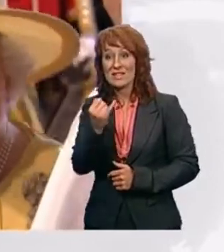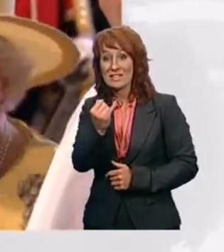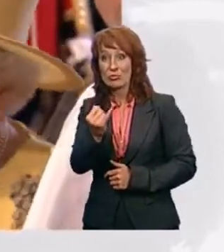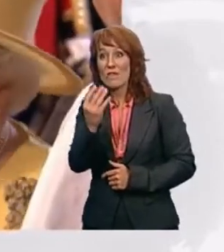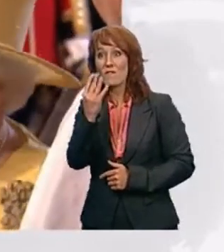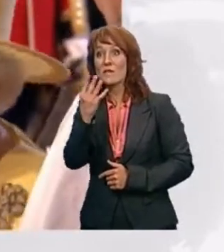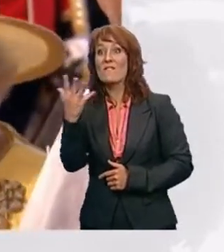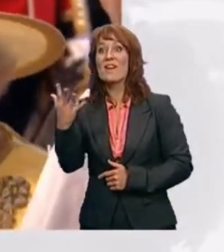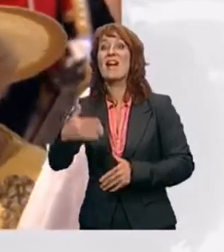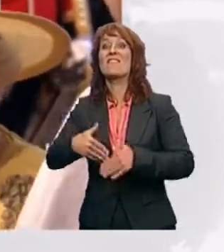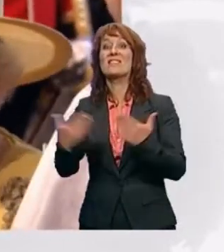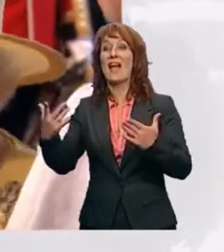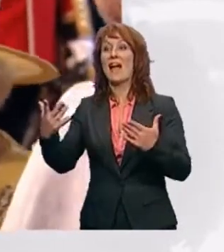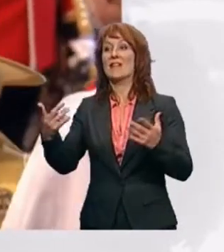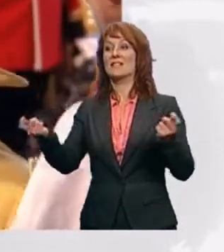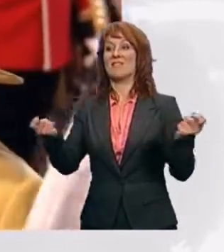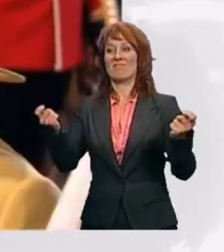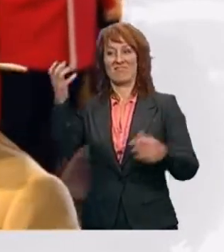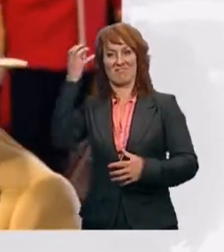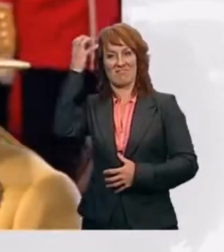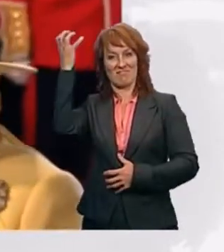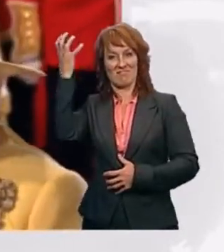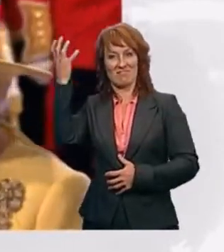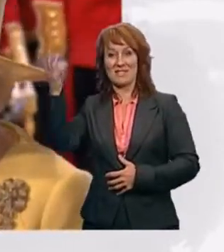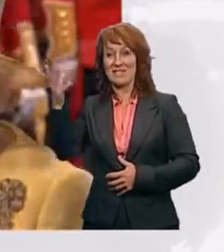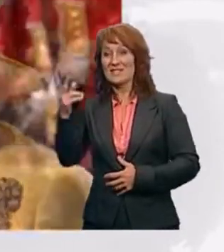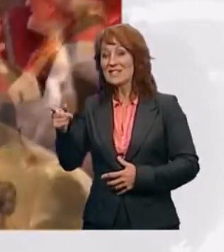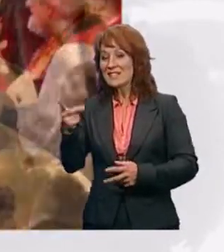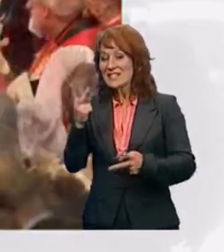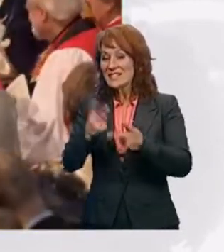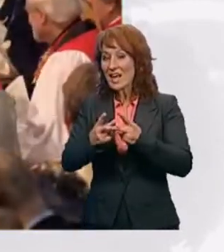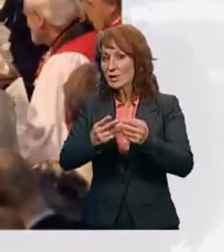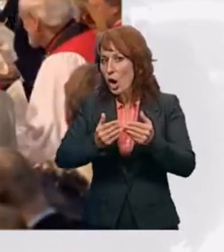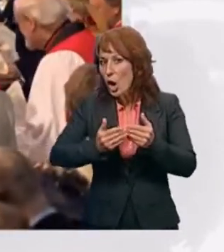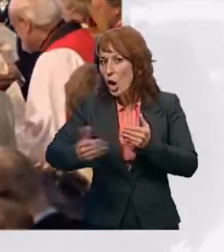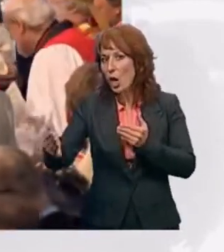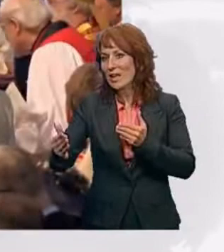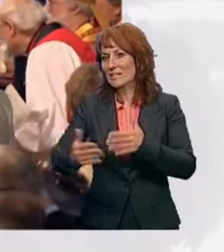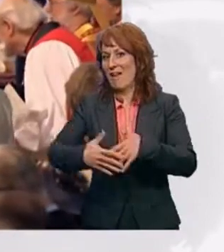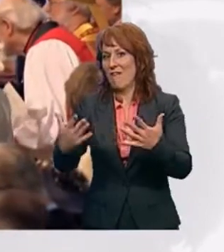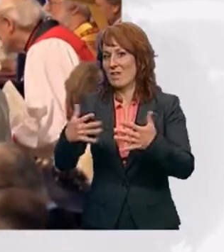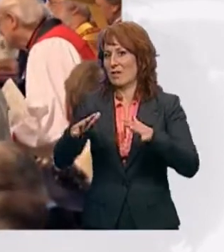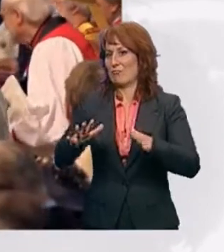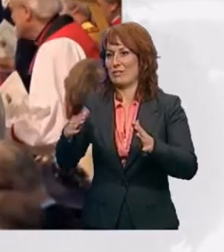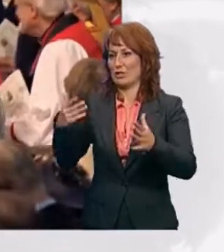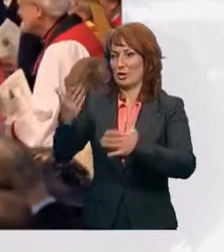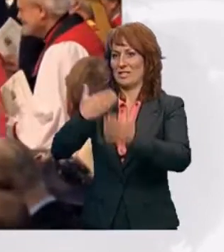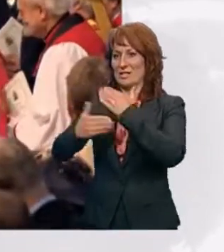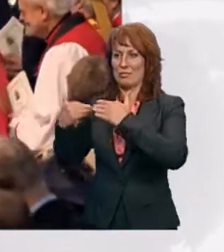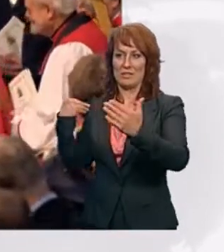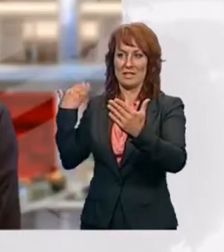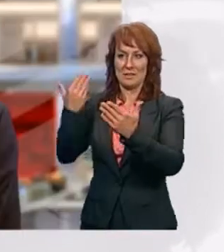21,645 days on the throne, Queen Elizabeth has become the second longest-serving monarch in British history.